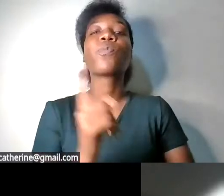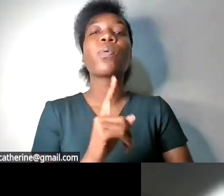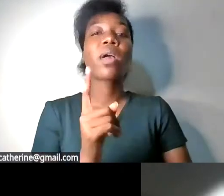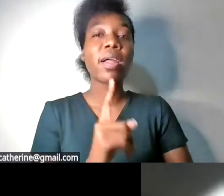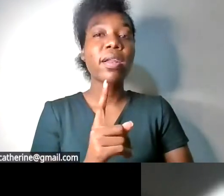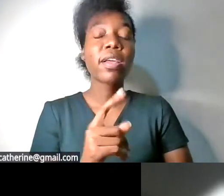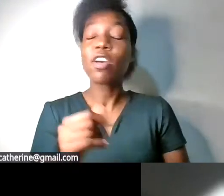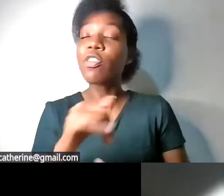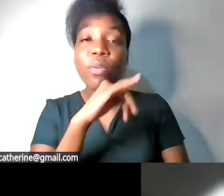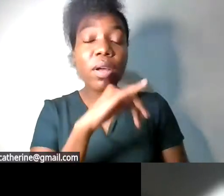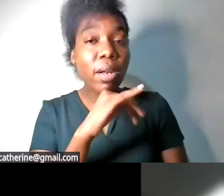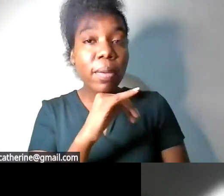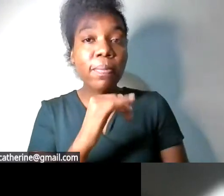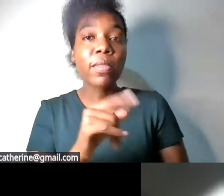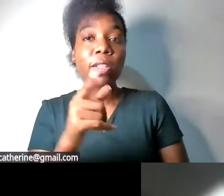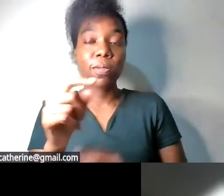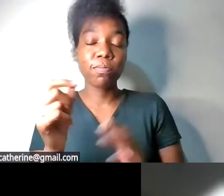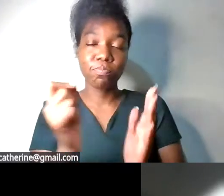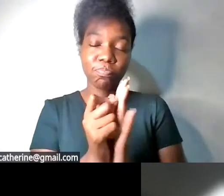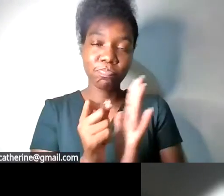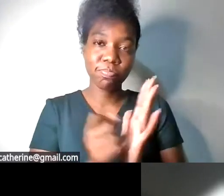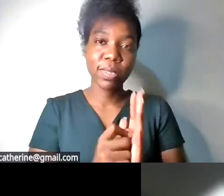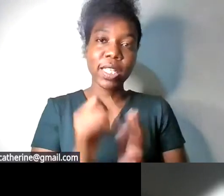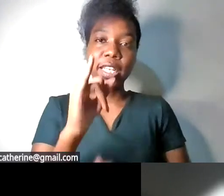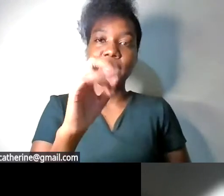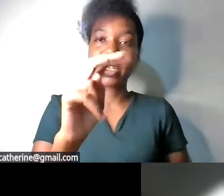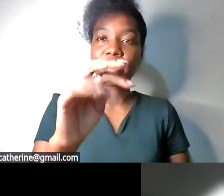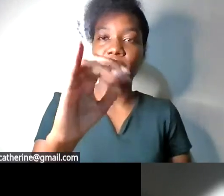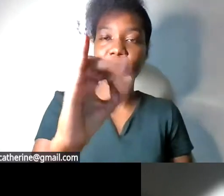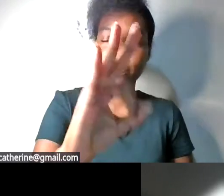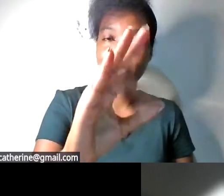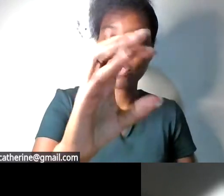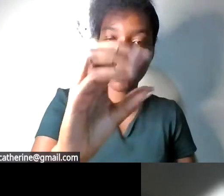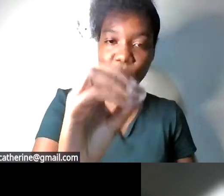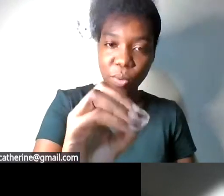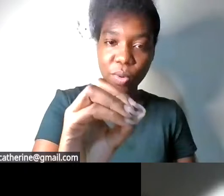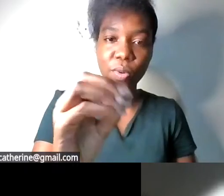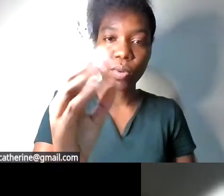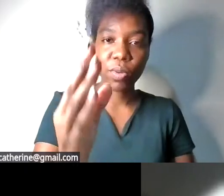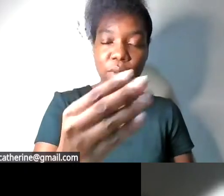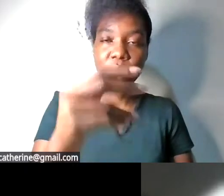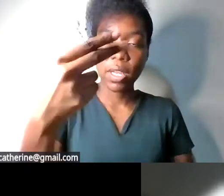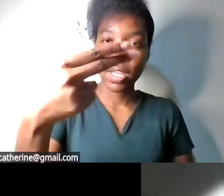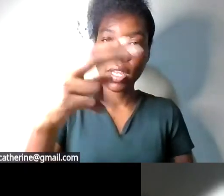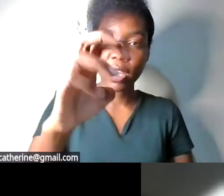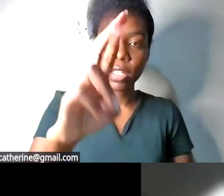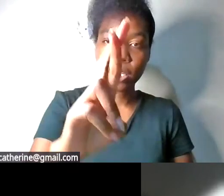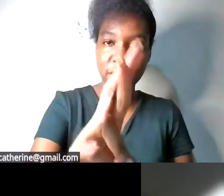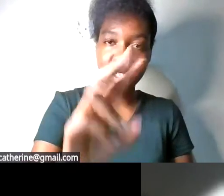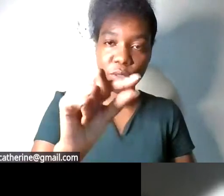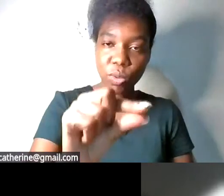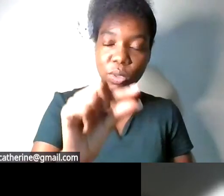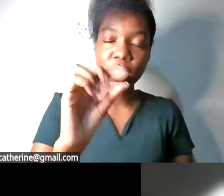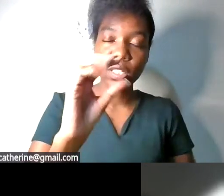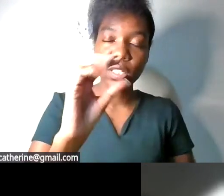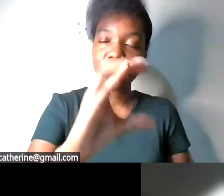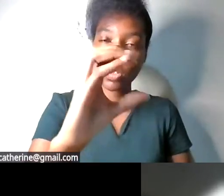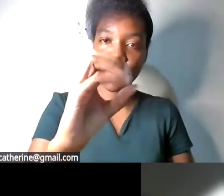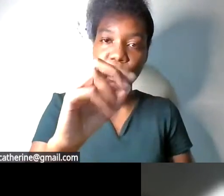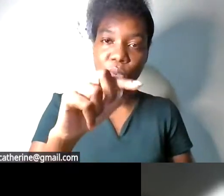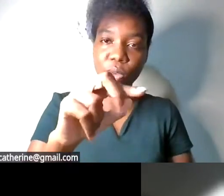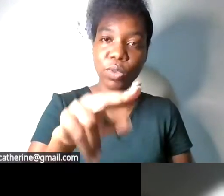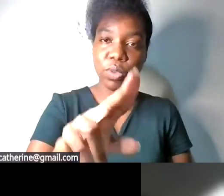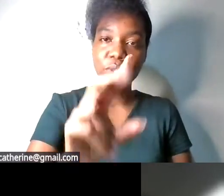to info@precisionhr.co.ug. Because if you apply directly to the school and you're from